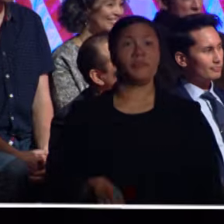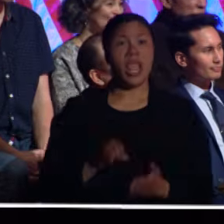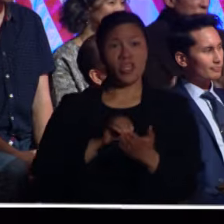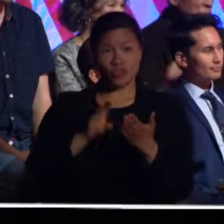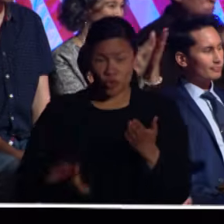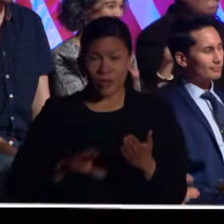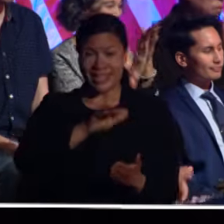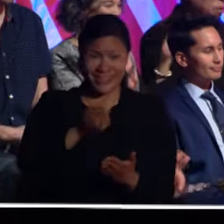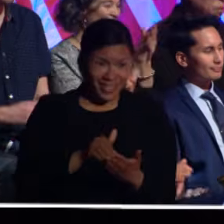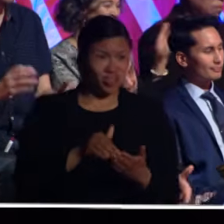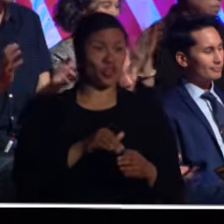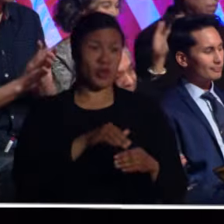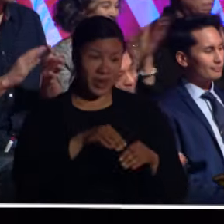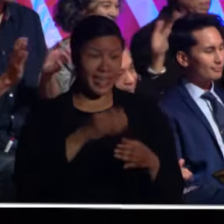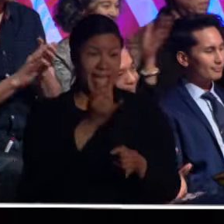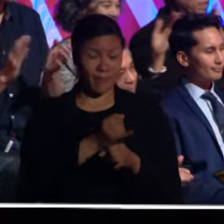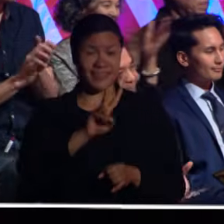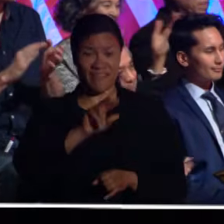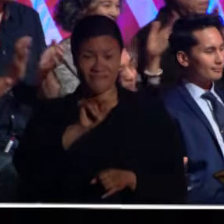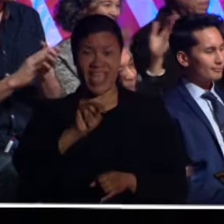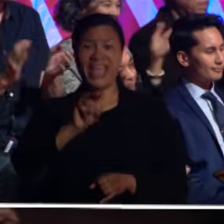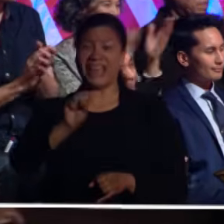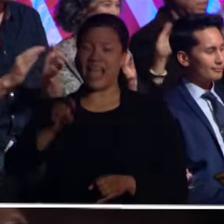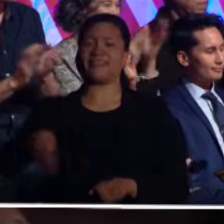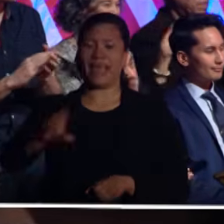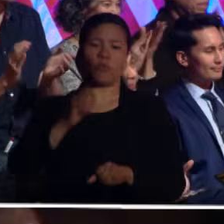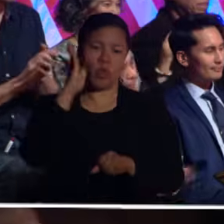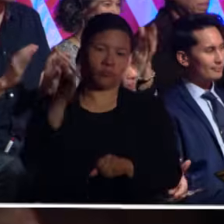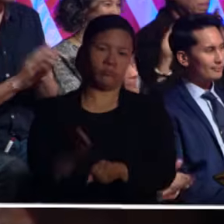here in Van Ness.